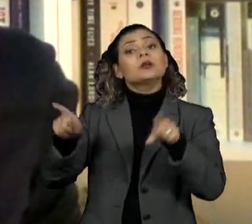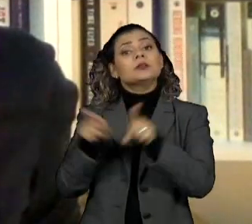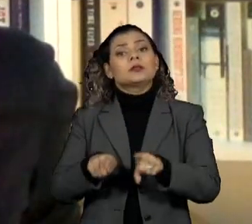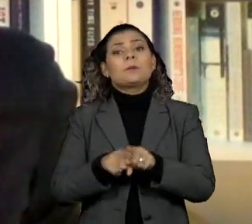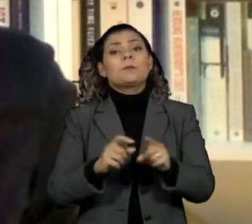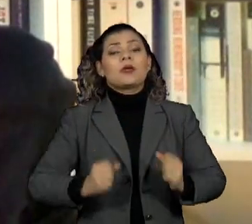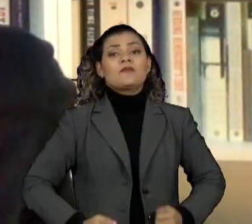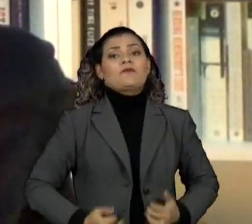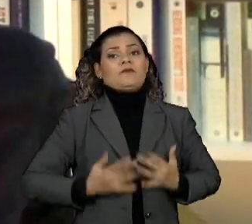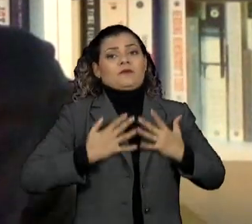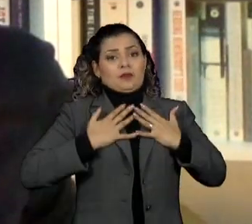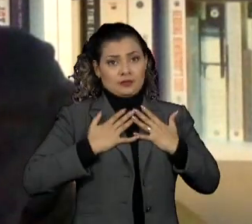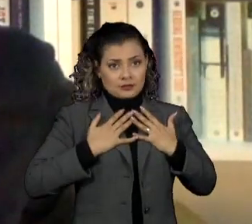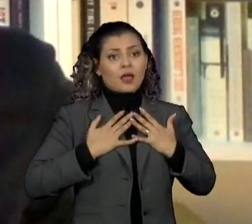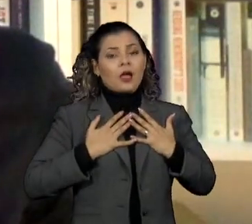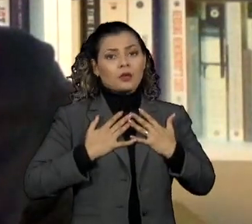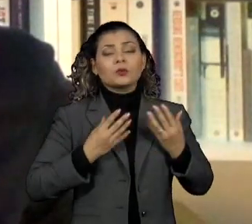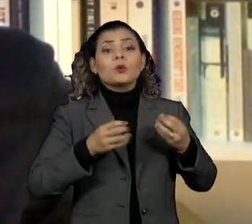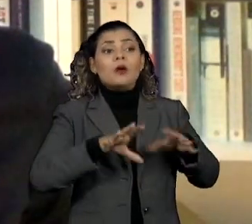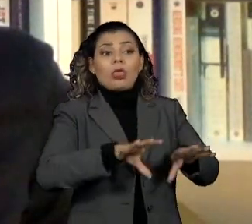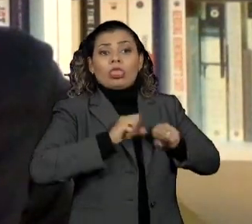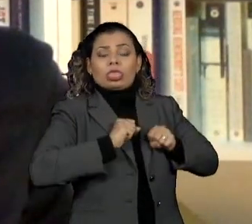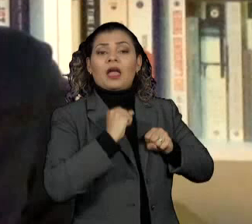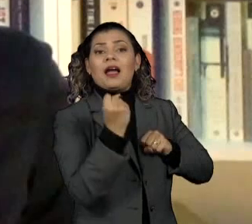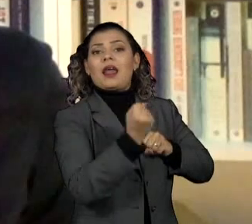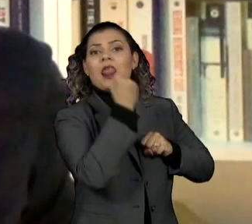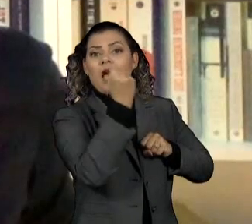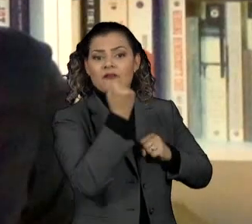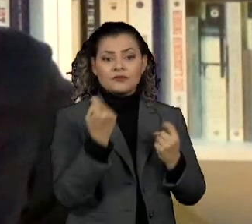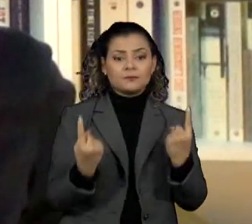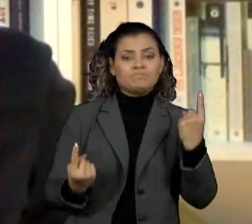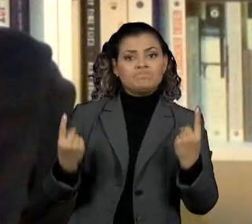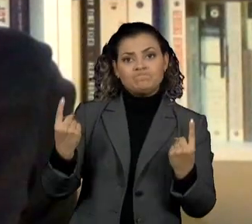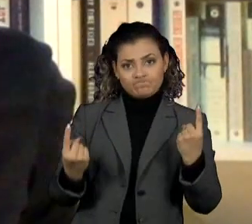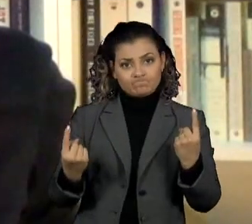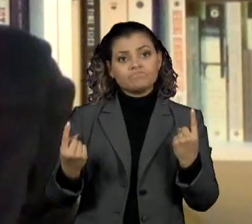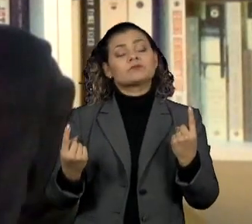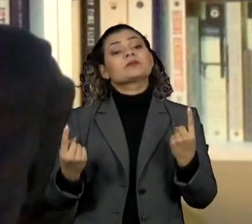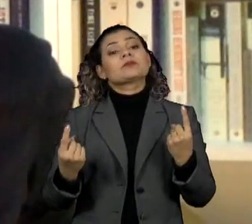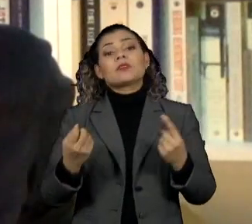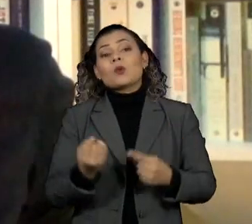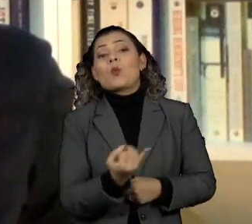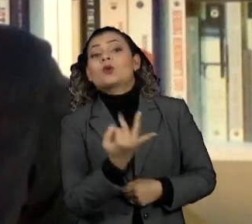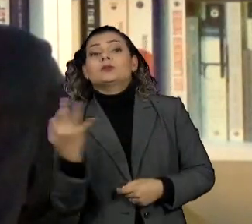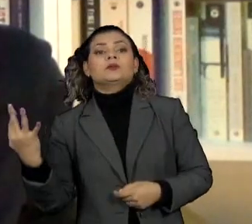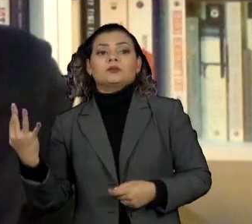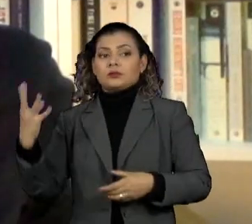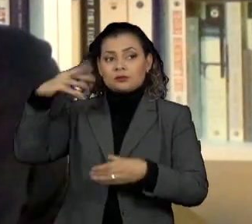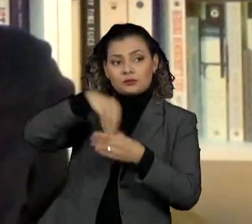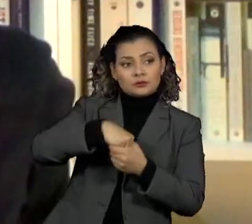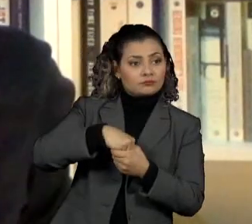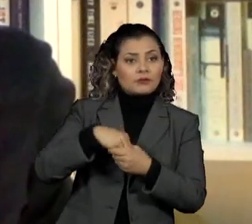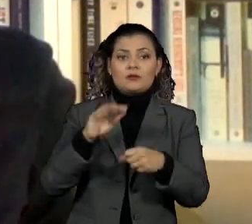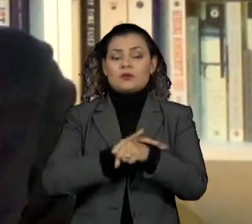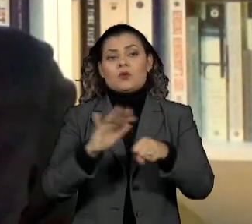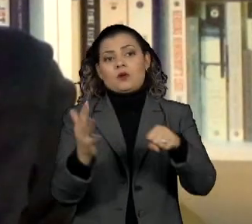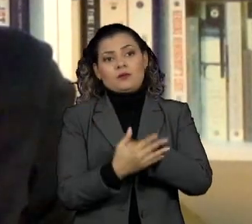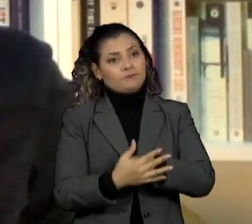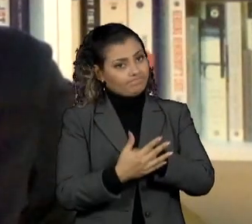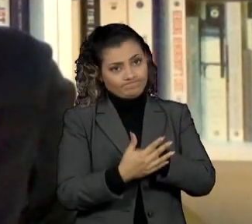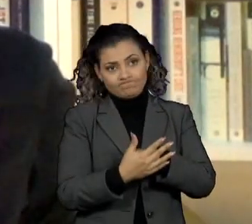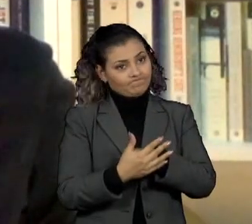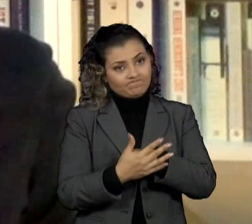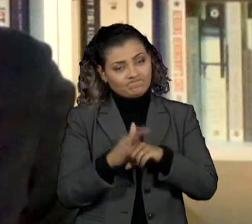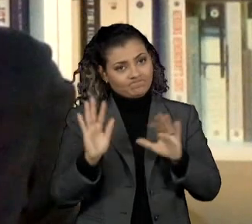you will get infection, and the severity of the infection. We do not know this for coronavirus. But what we do know